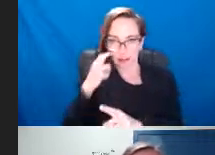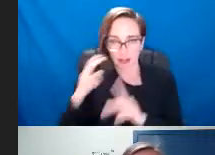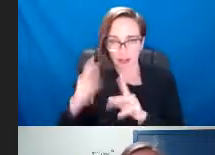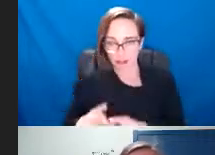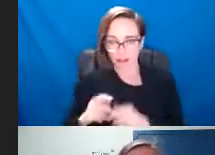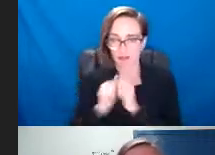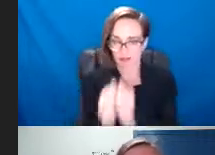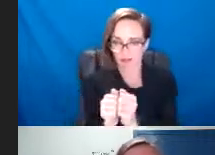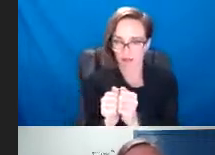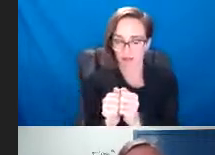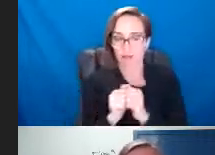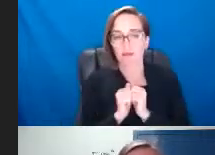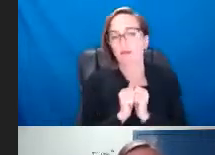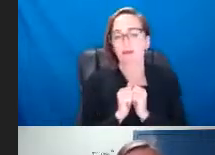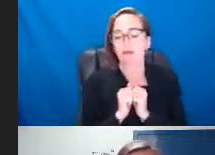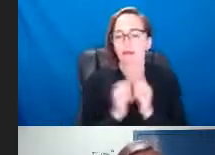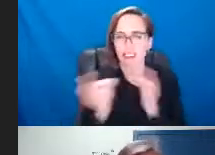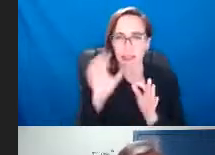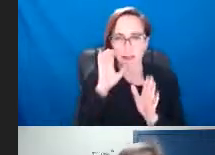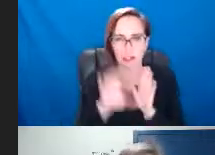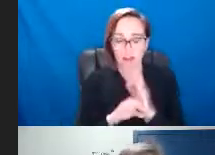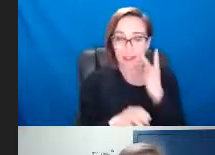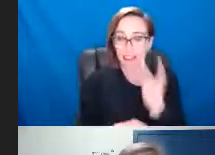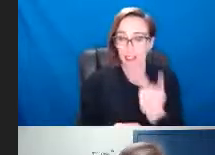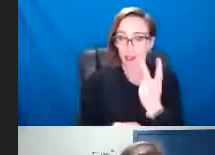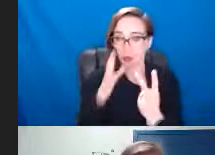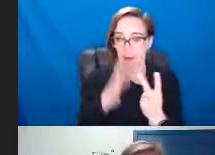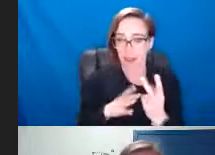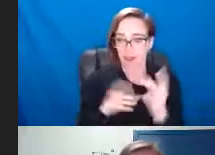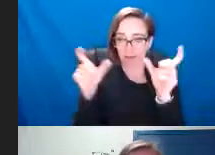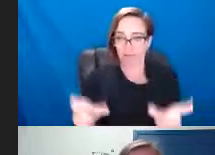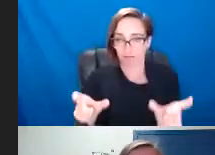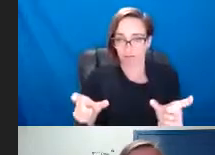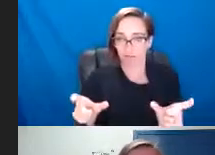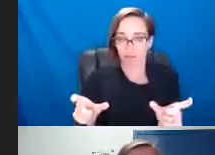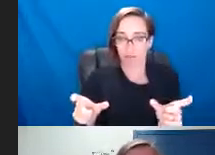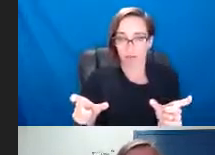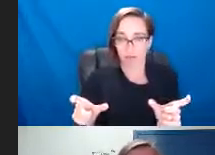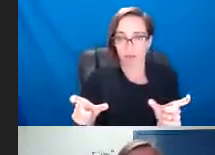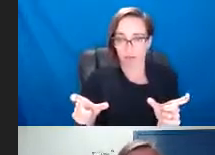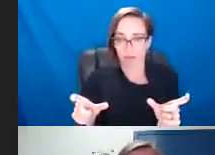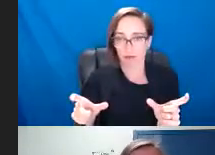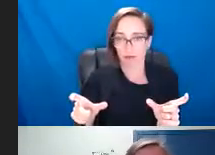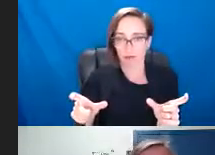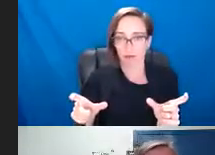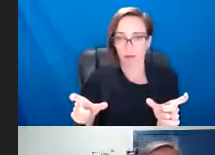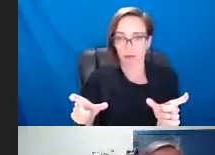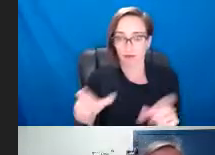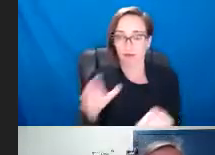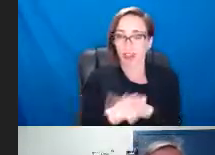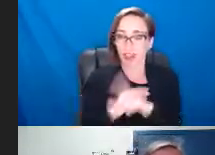going to just explain this a little bit. We see two women, and the individual on your